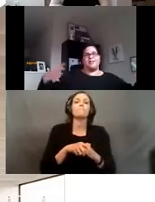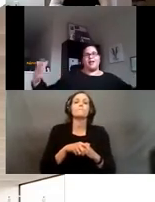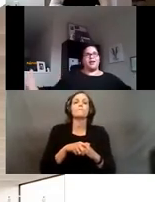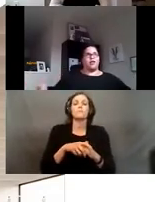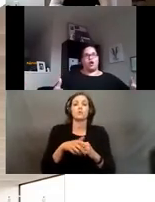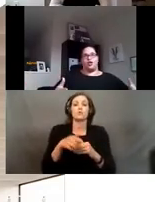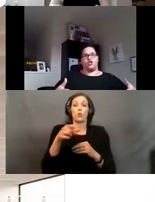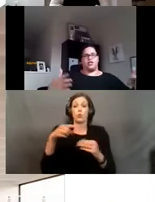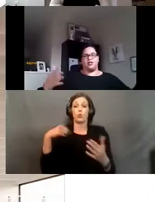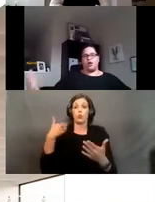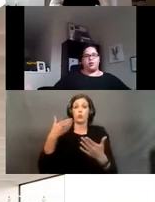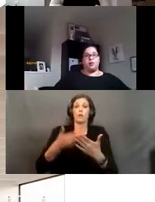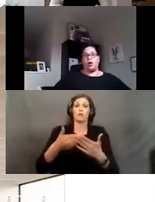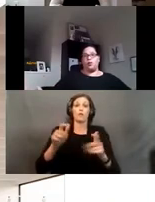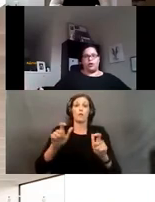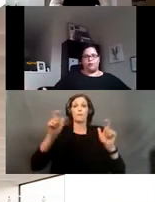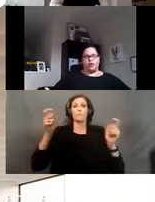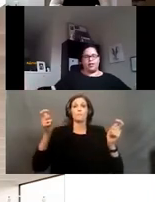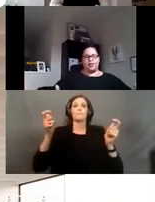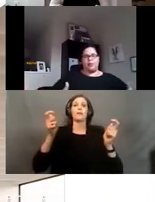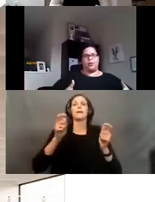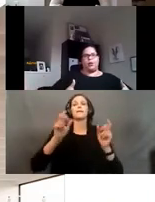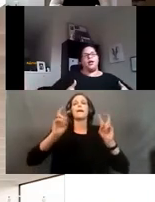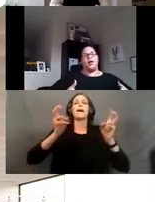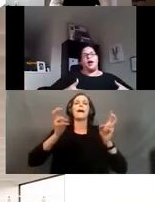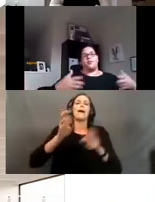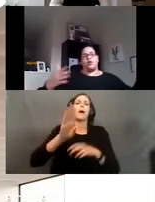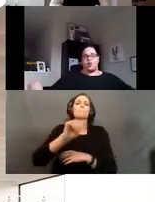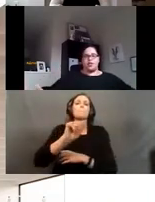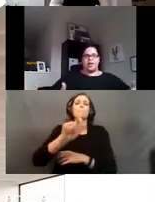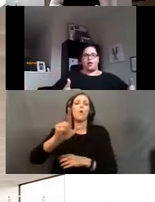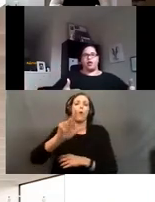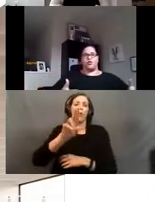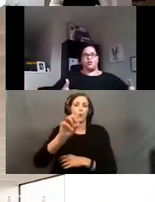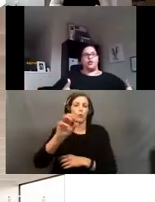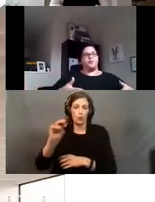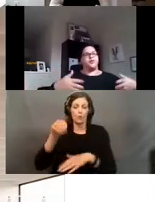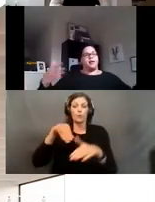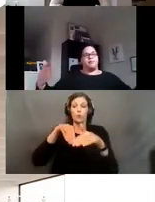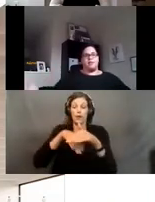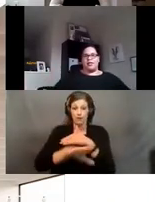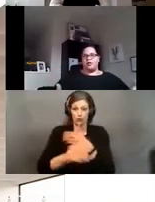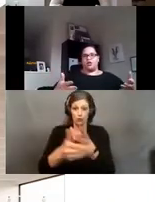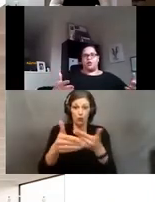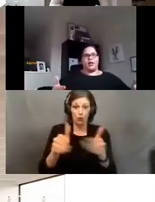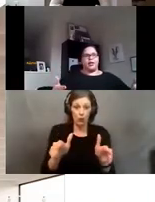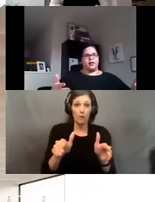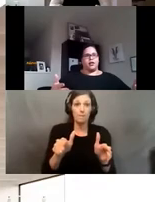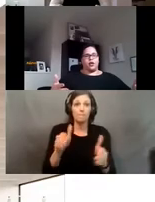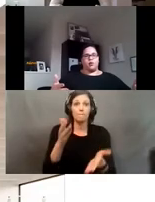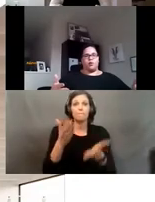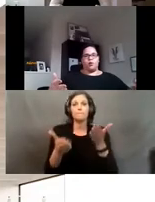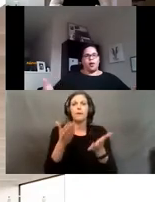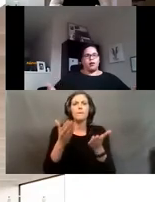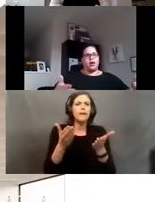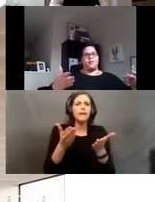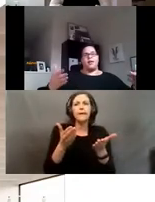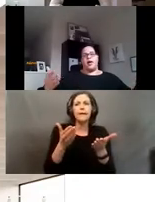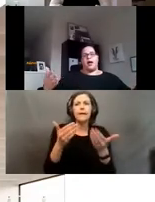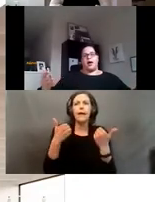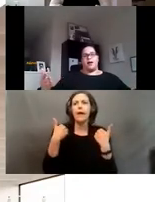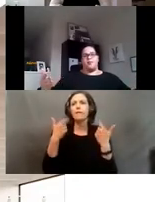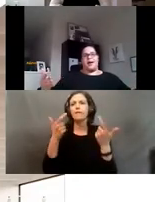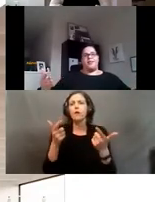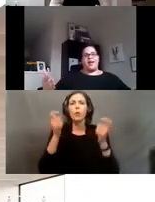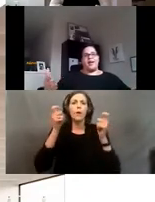go into that main large, let's call it a ballroom, for example, you go into that large room, maybe there's a quick, you know, welcome,